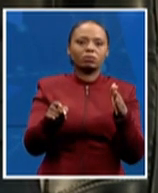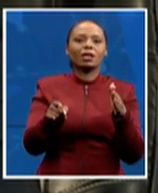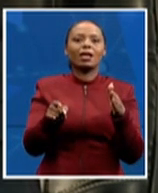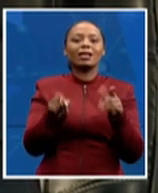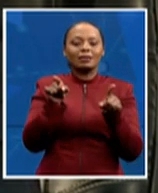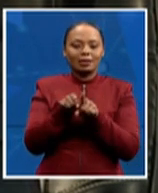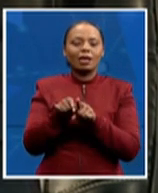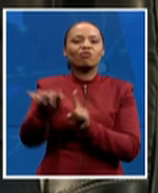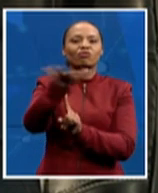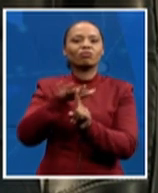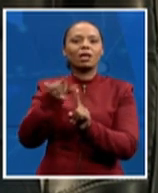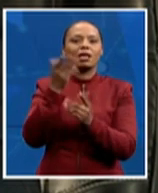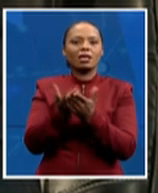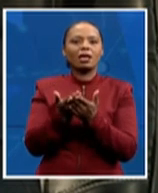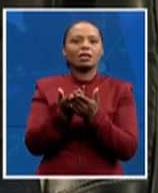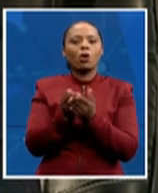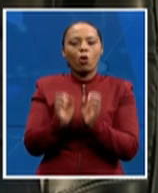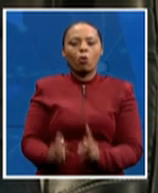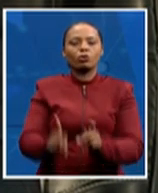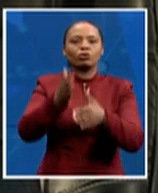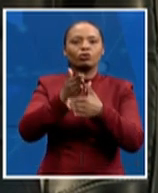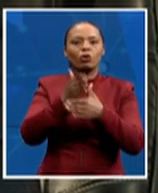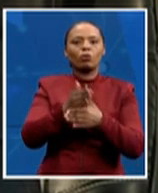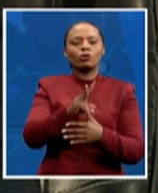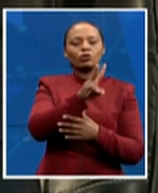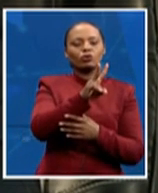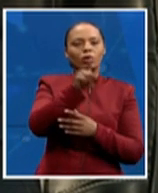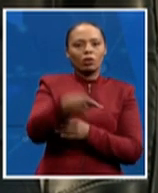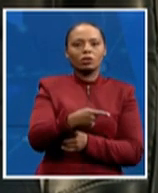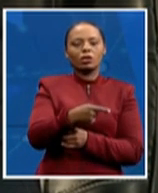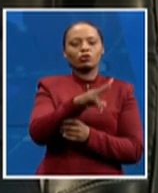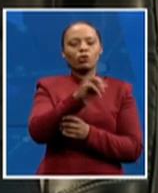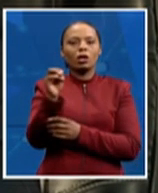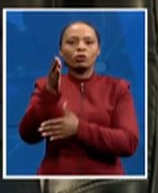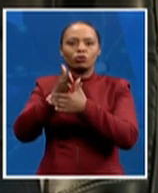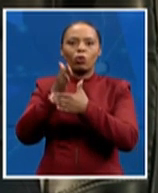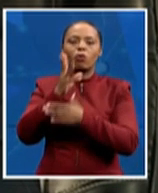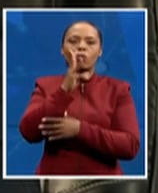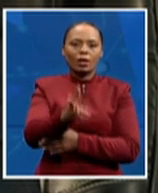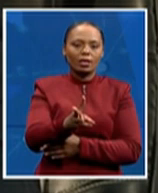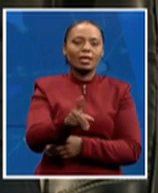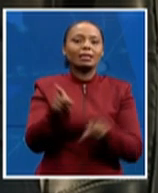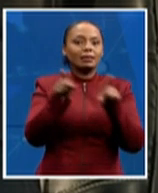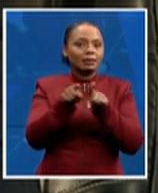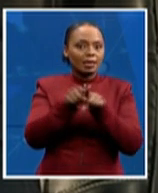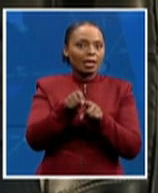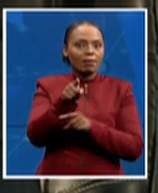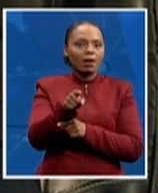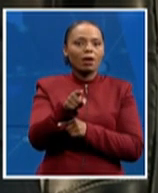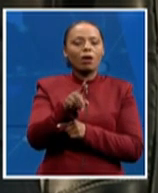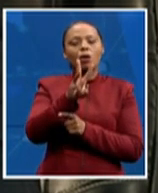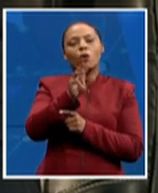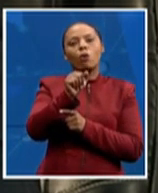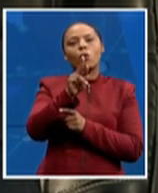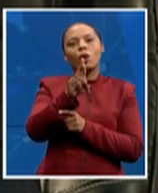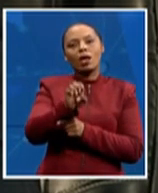2,200 jobs. You will know also of the DeFi Warehousing and Distribution Center. And